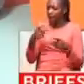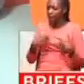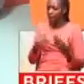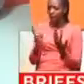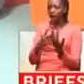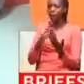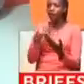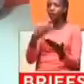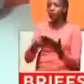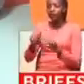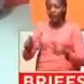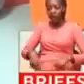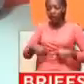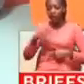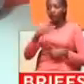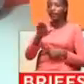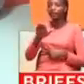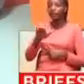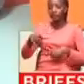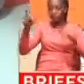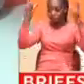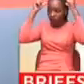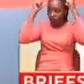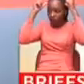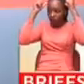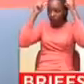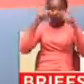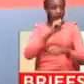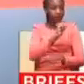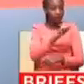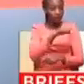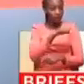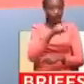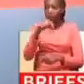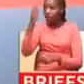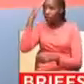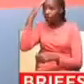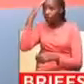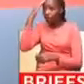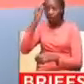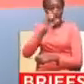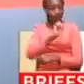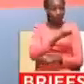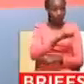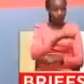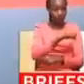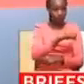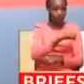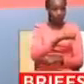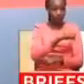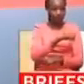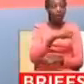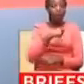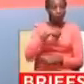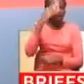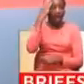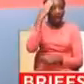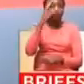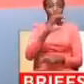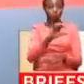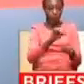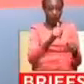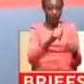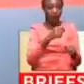the African region? Absolutely. Absolutely. That you know of personally? Yes, that I know of personally. I